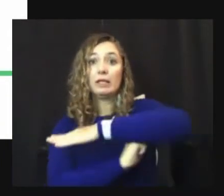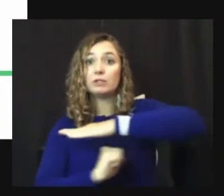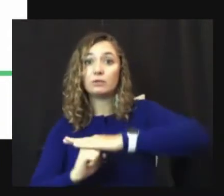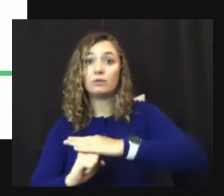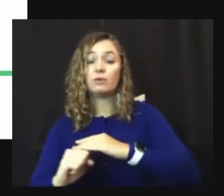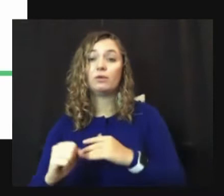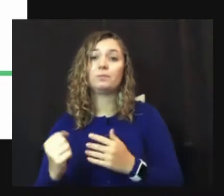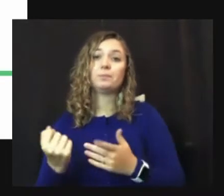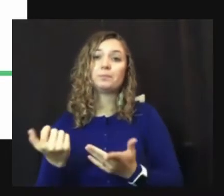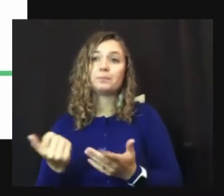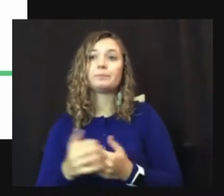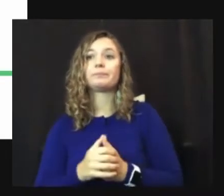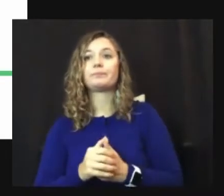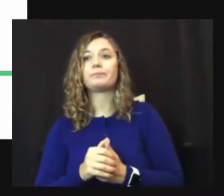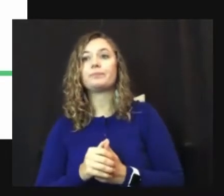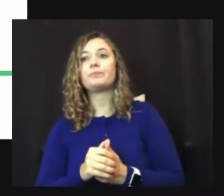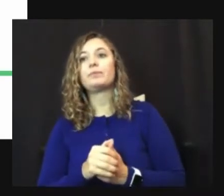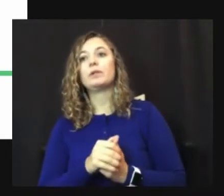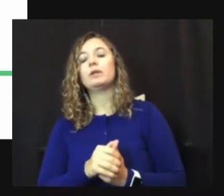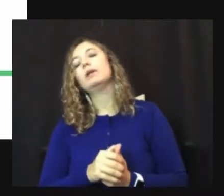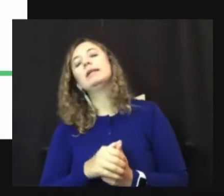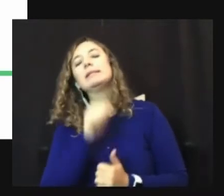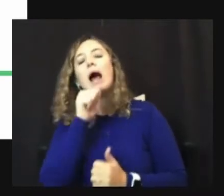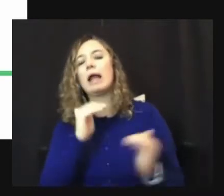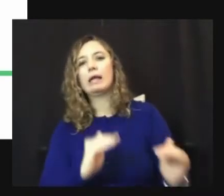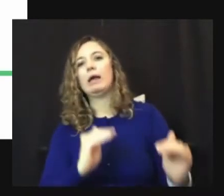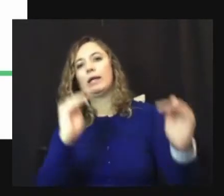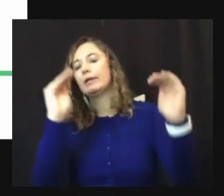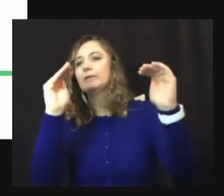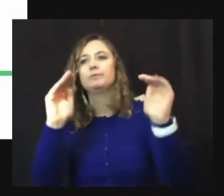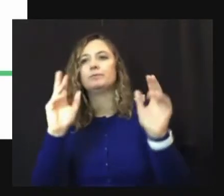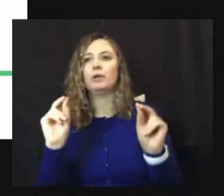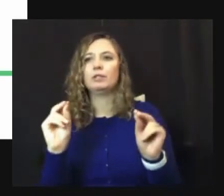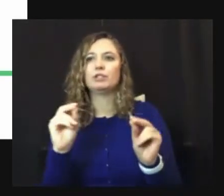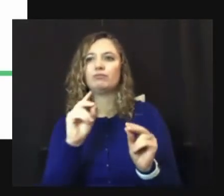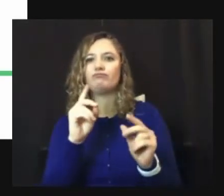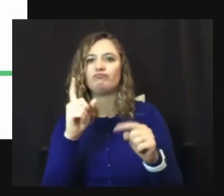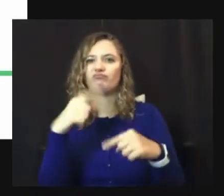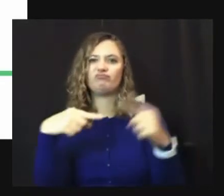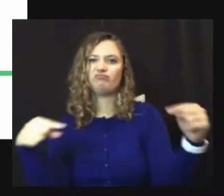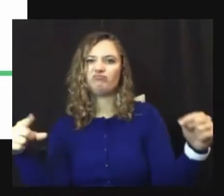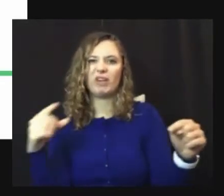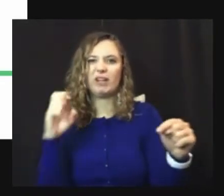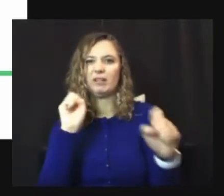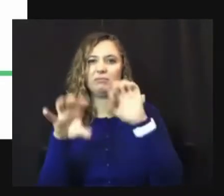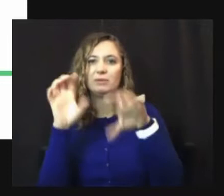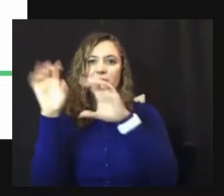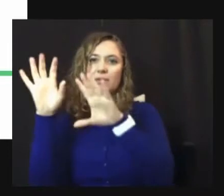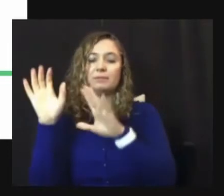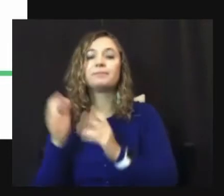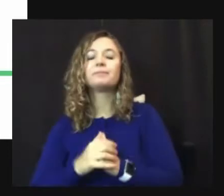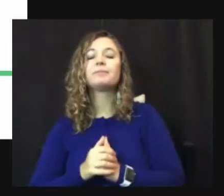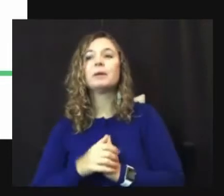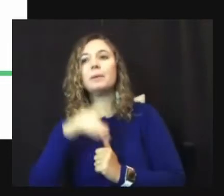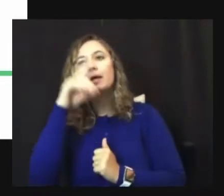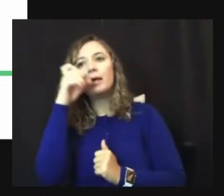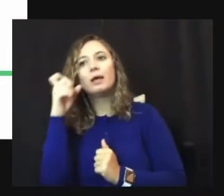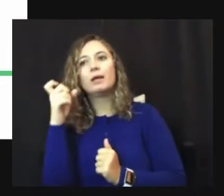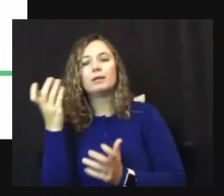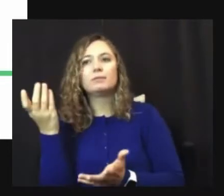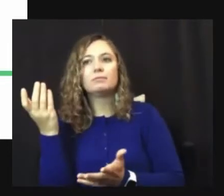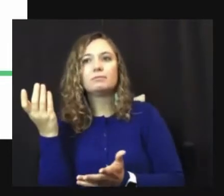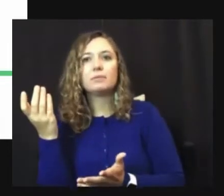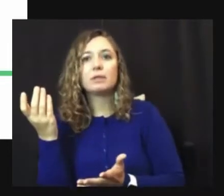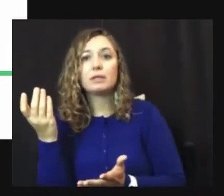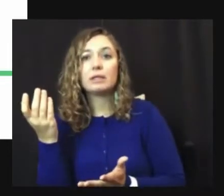And this is not a hierarchy. These things are just kind of randomly thrown around because even